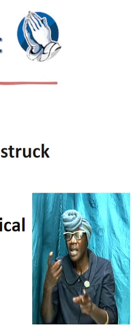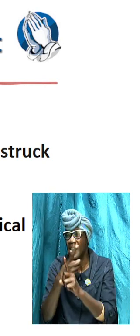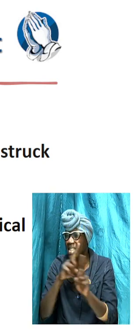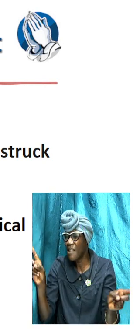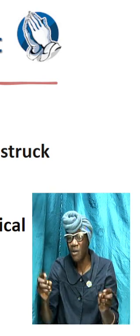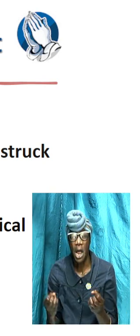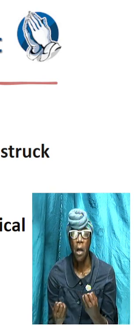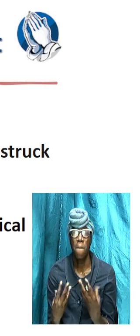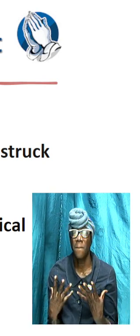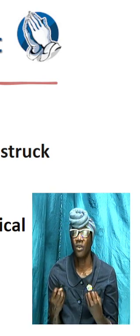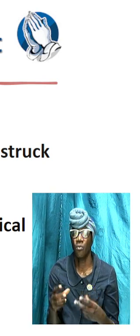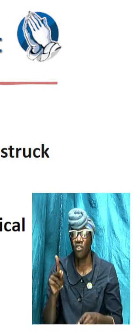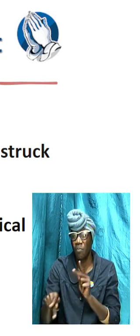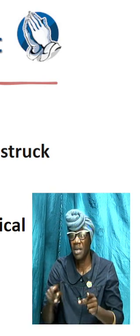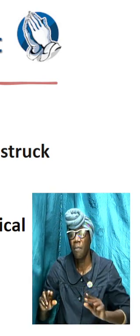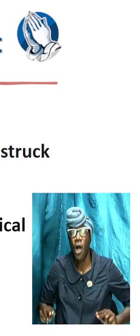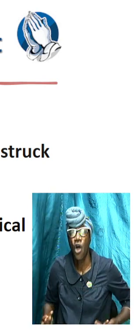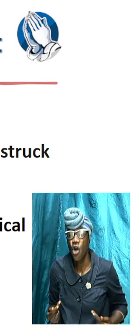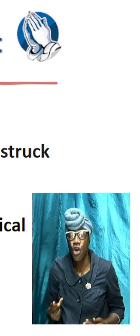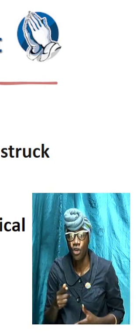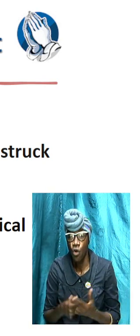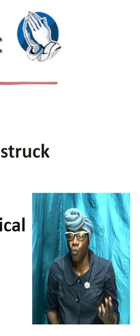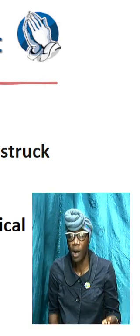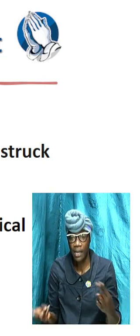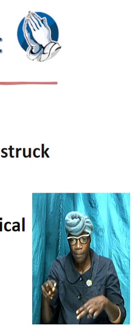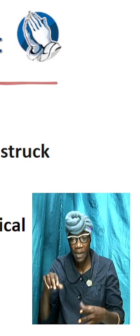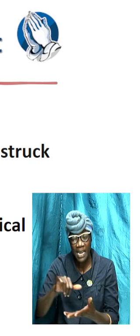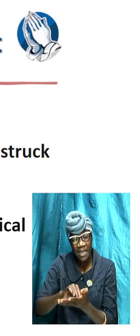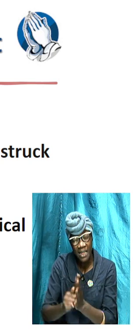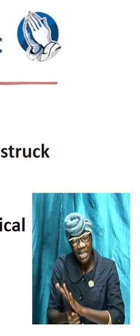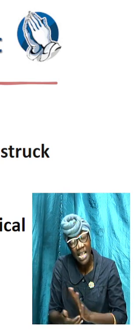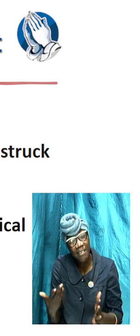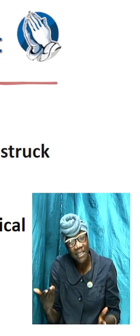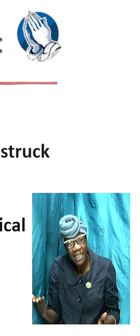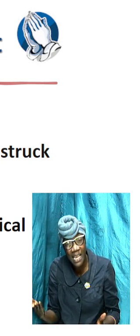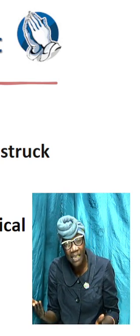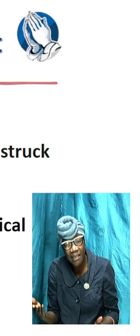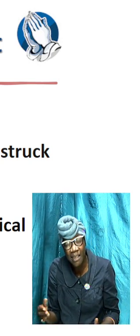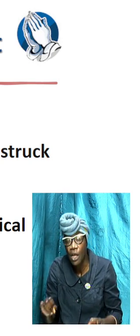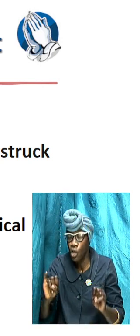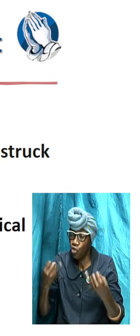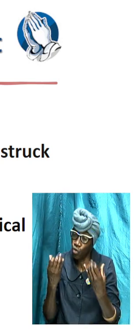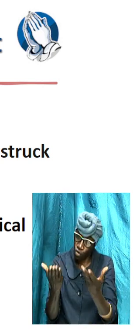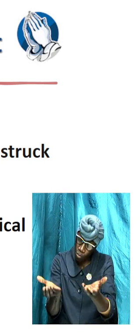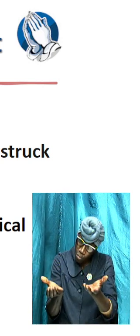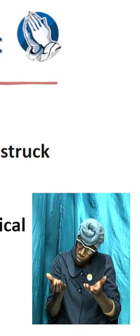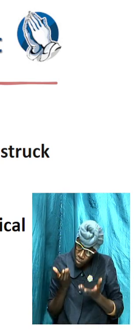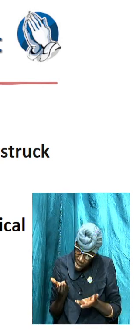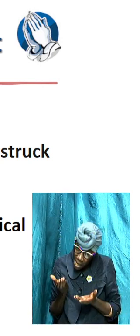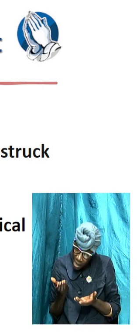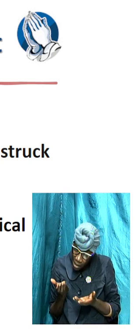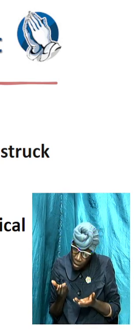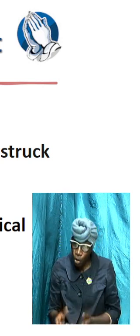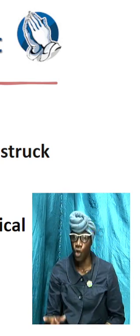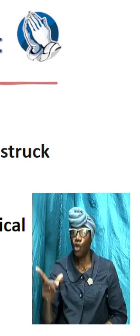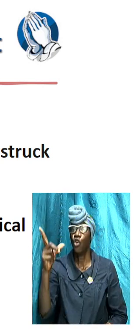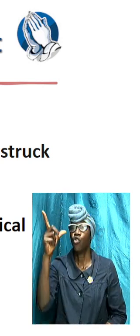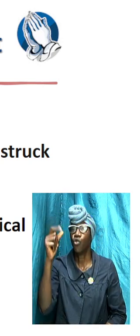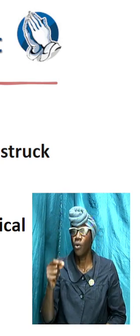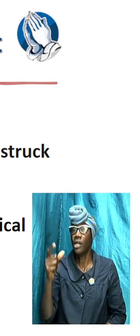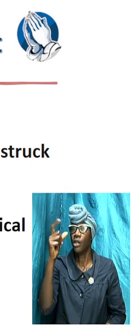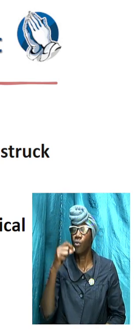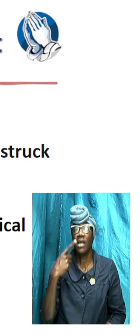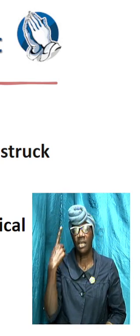hurt by what took place in these things. Then just to bring it back to 2021.